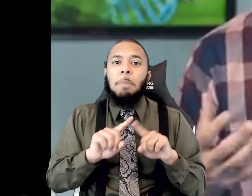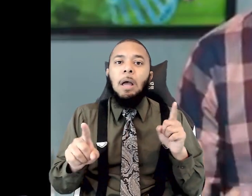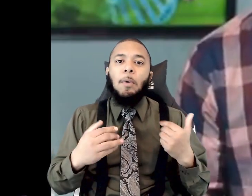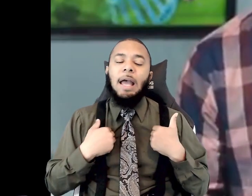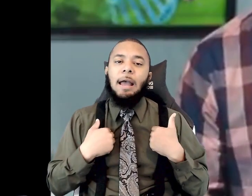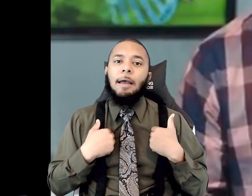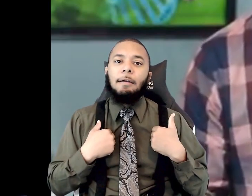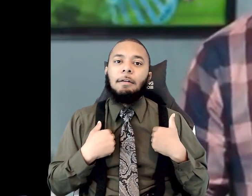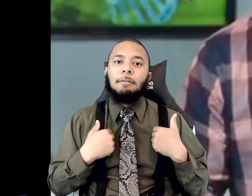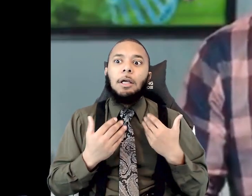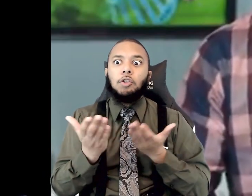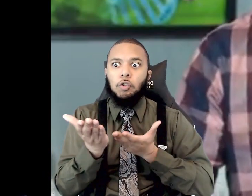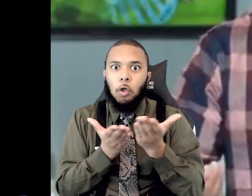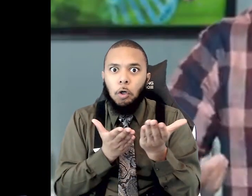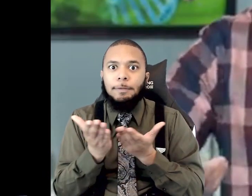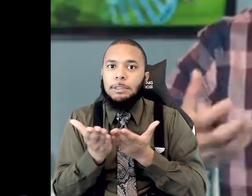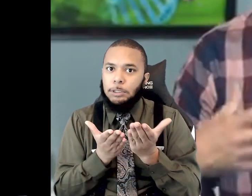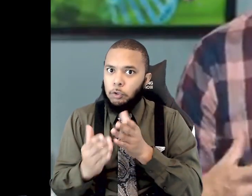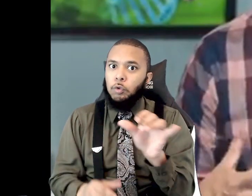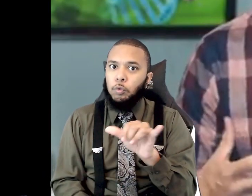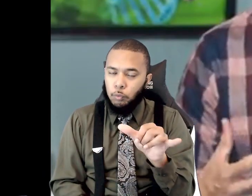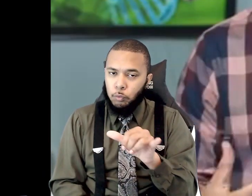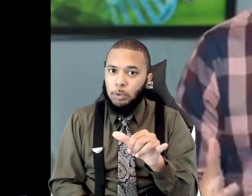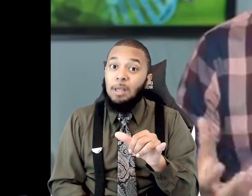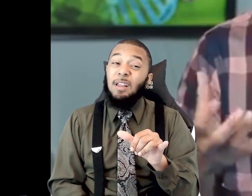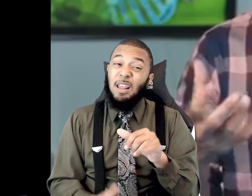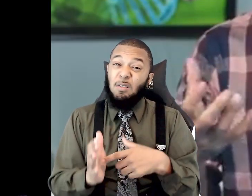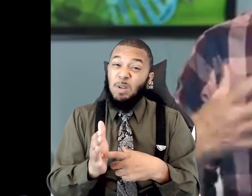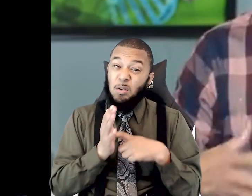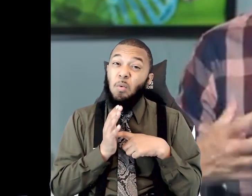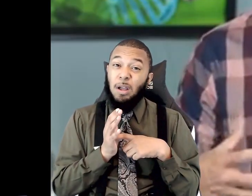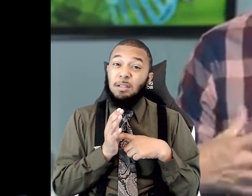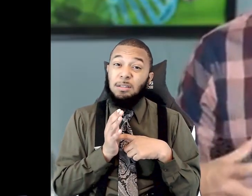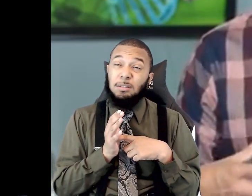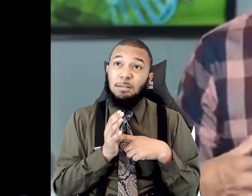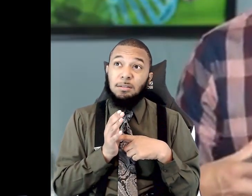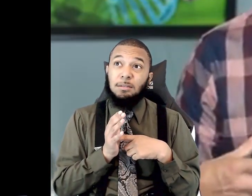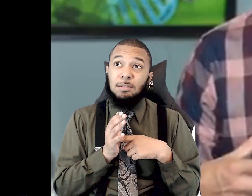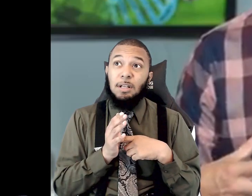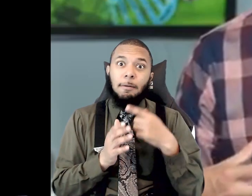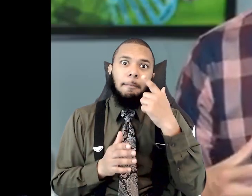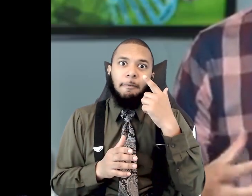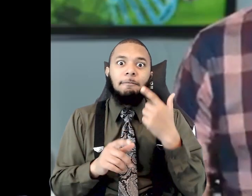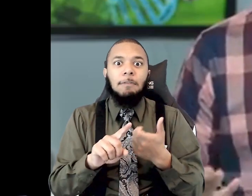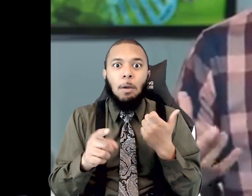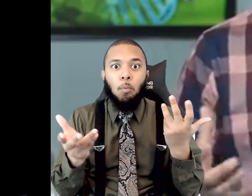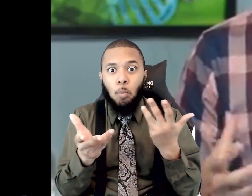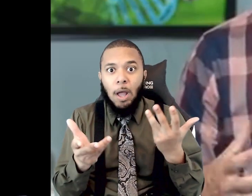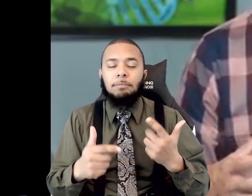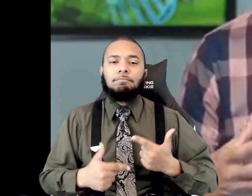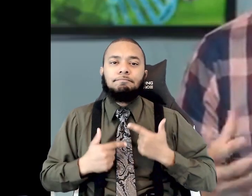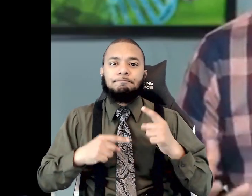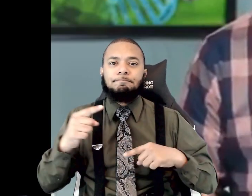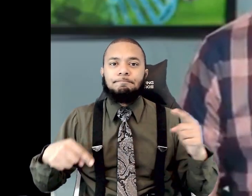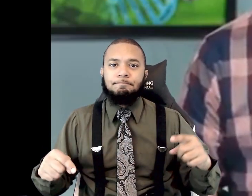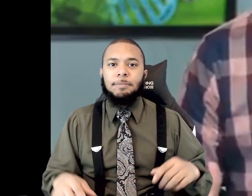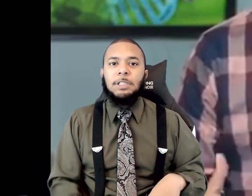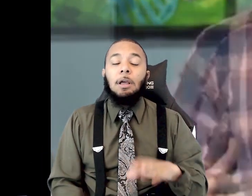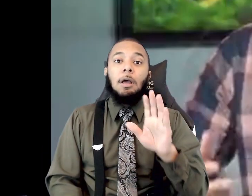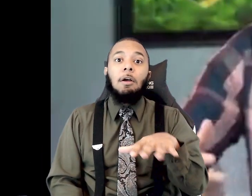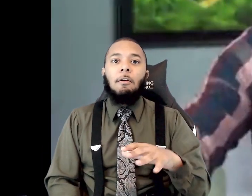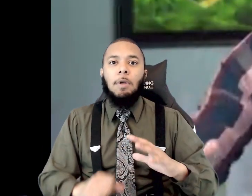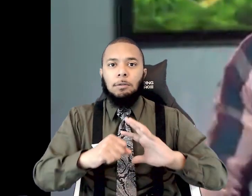of services that we require and that we get because of the biodiversity. The regulation of our